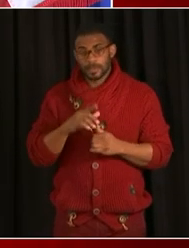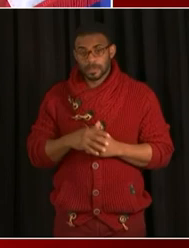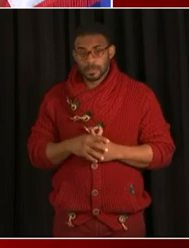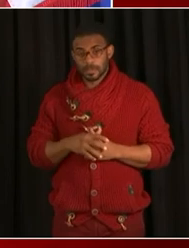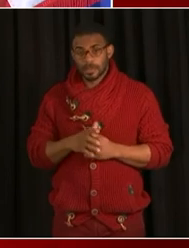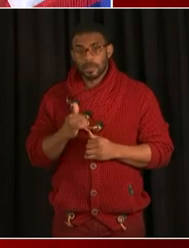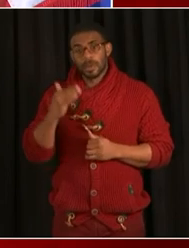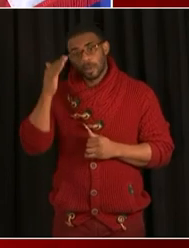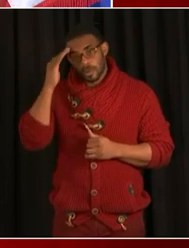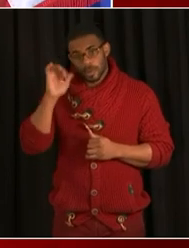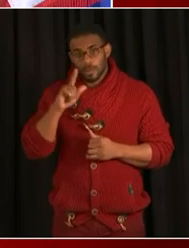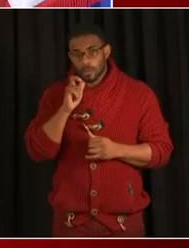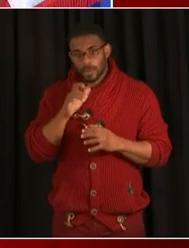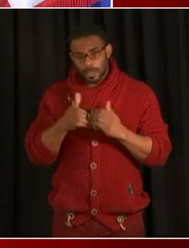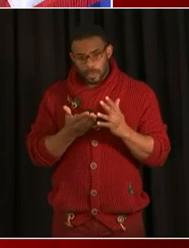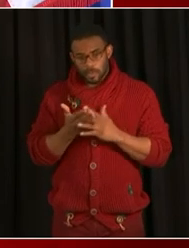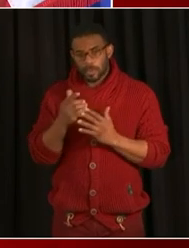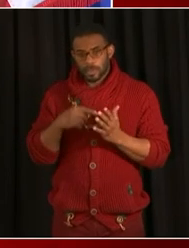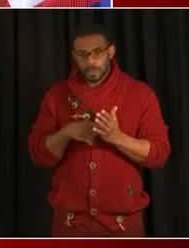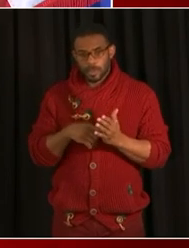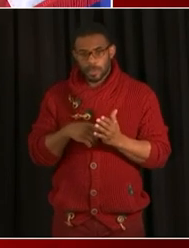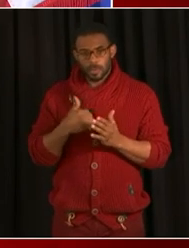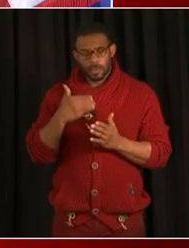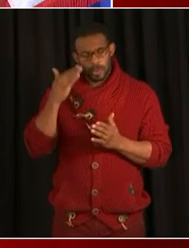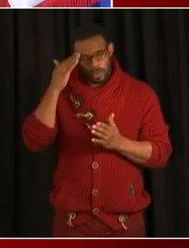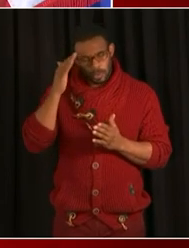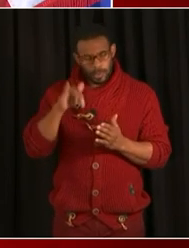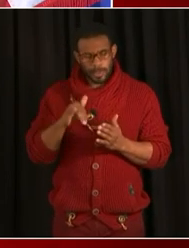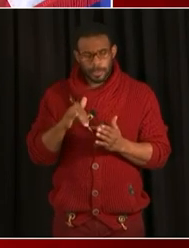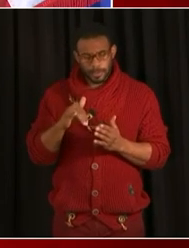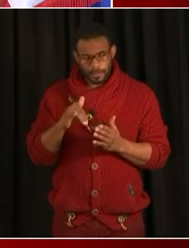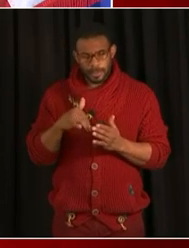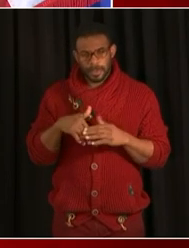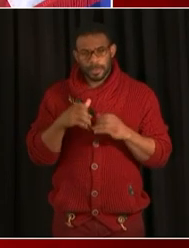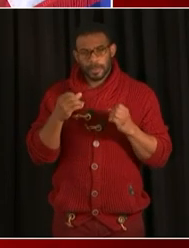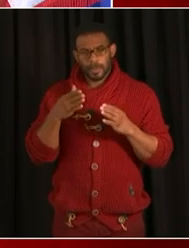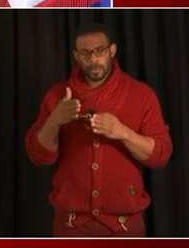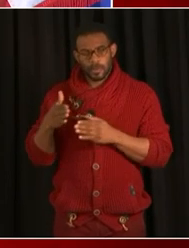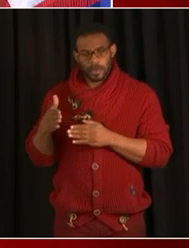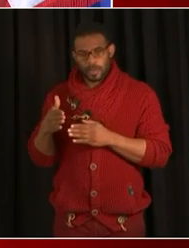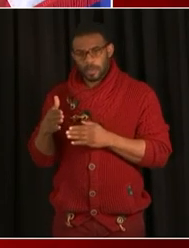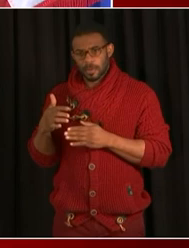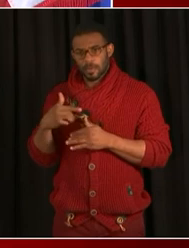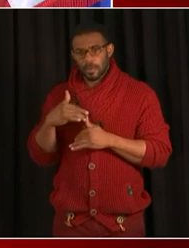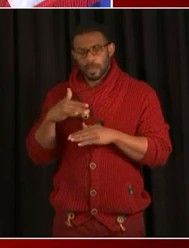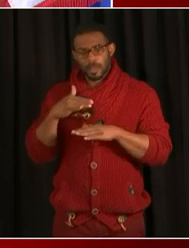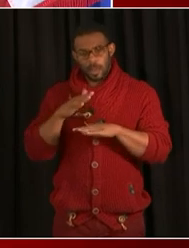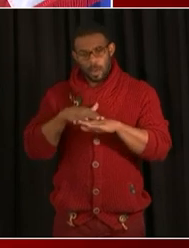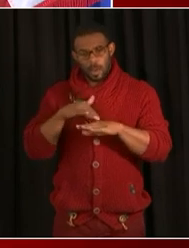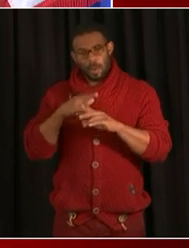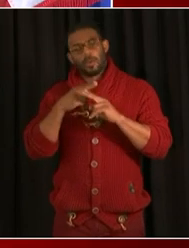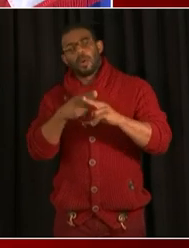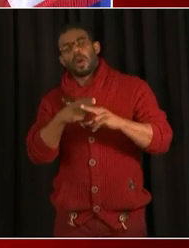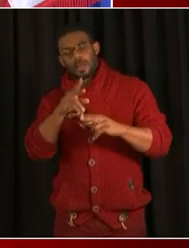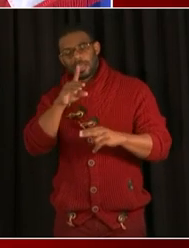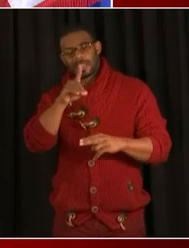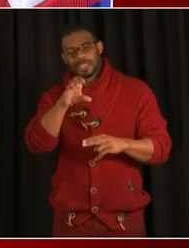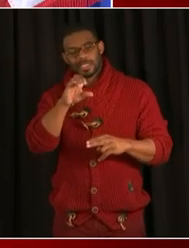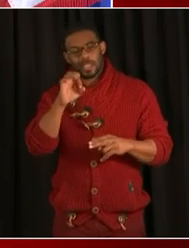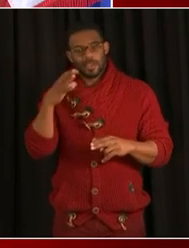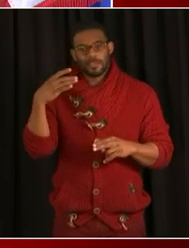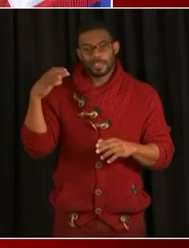this is, we know that we'll get through this. We know that in many ways we've been called the District